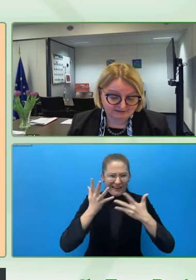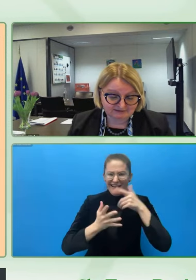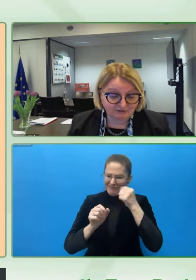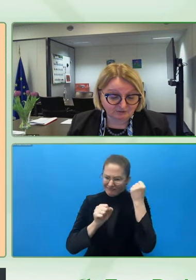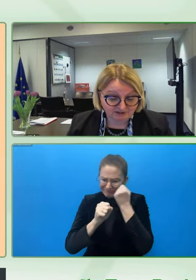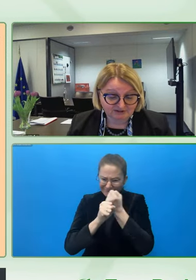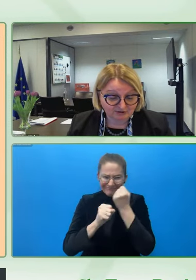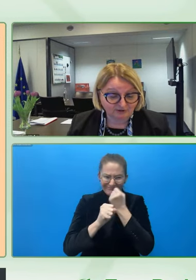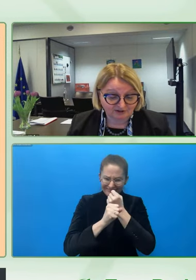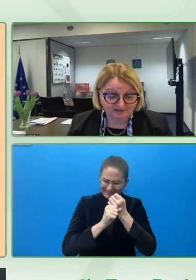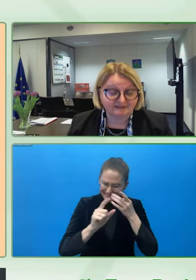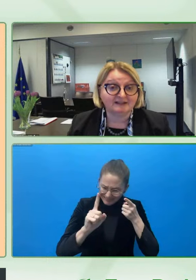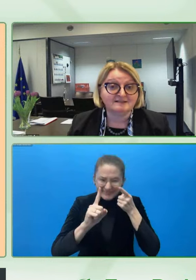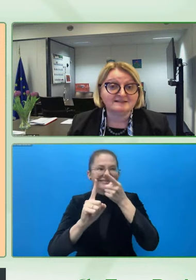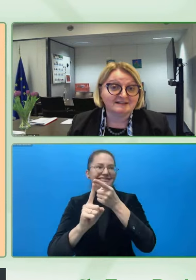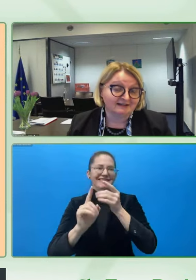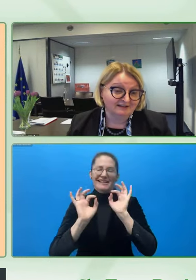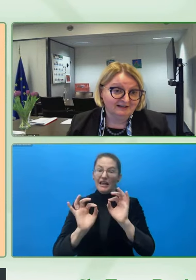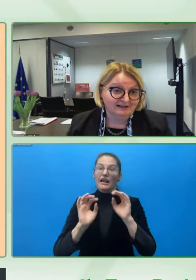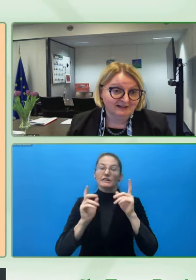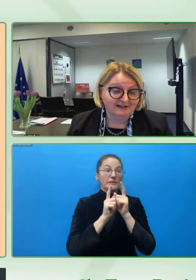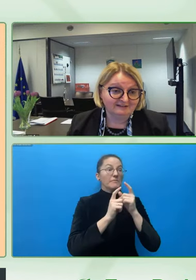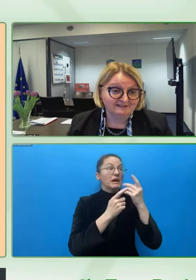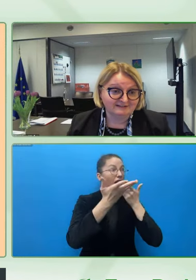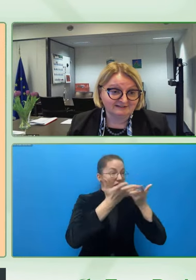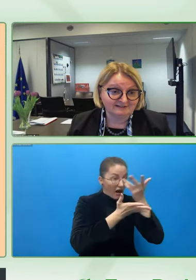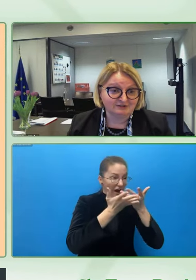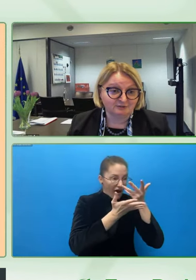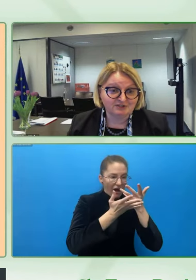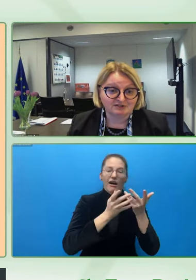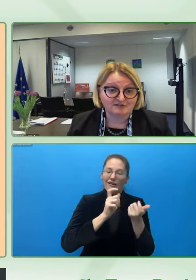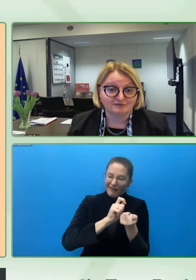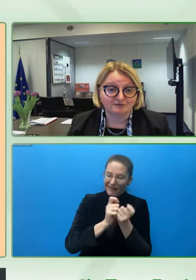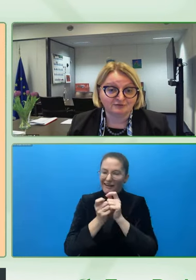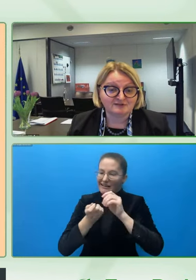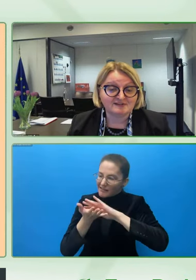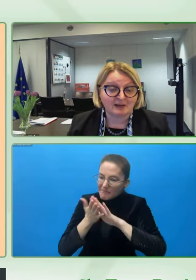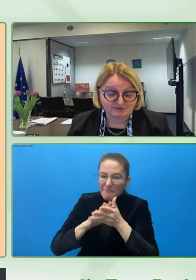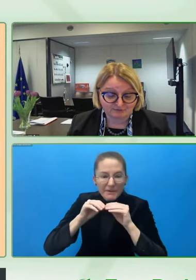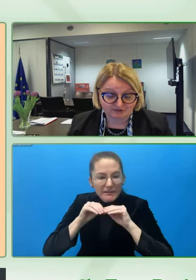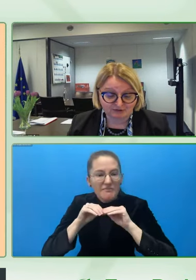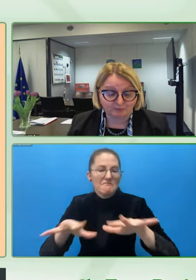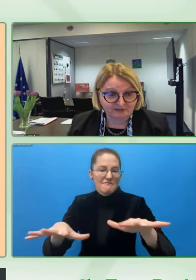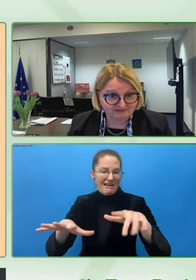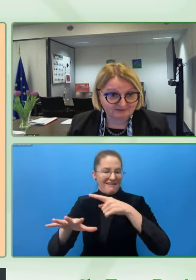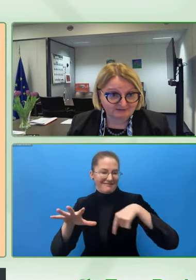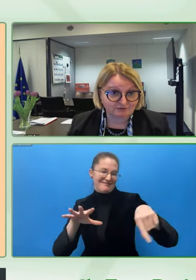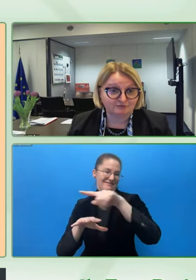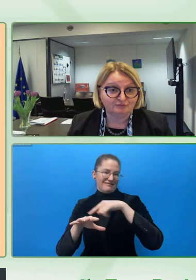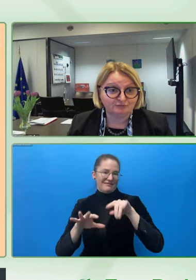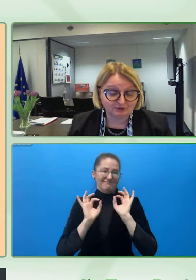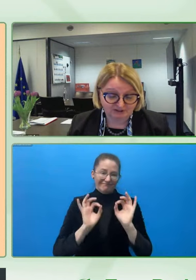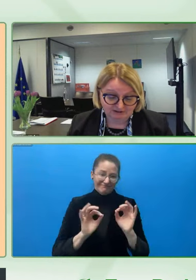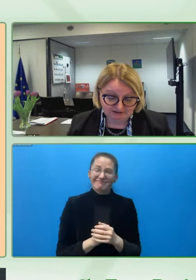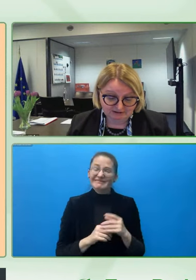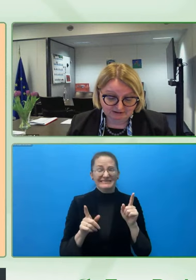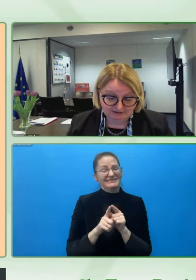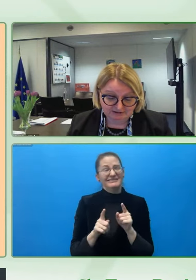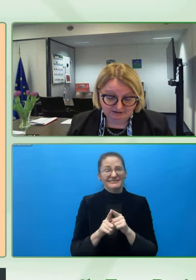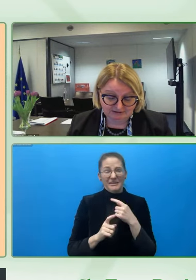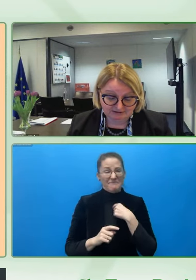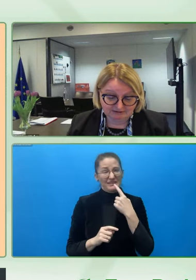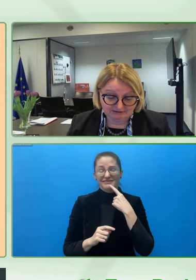And the only thing that I can say, that the Commission is of course absolutely committed to